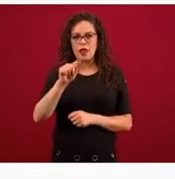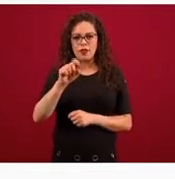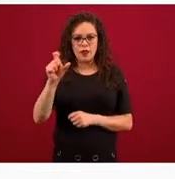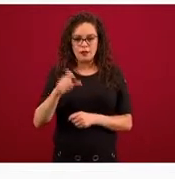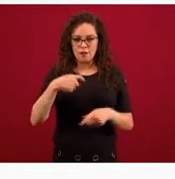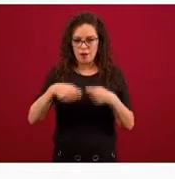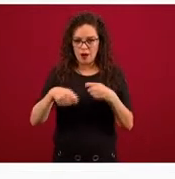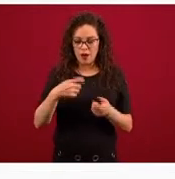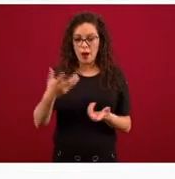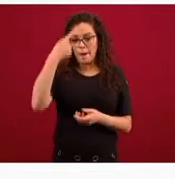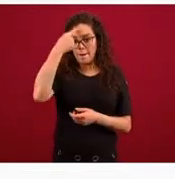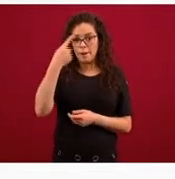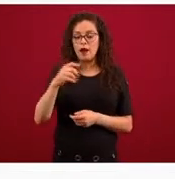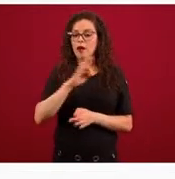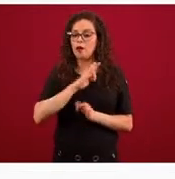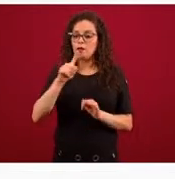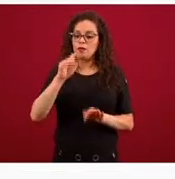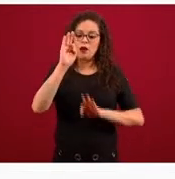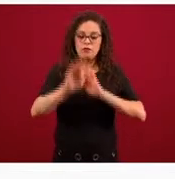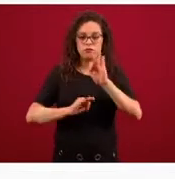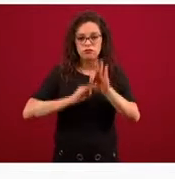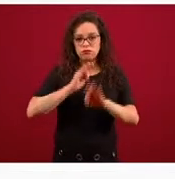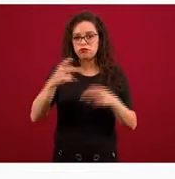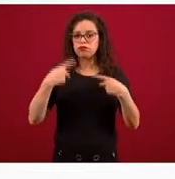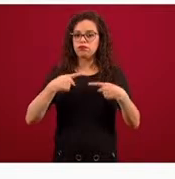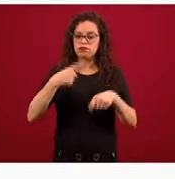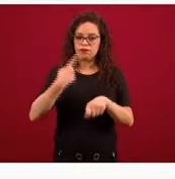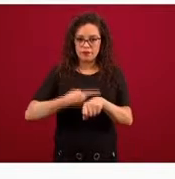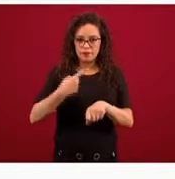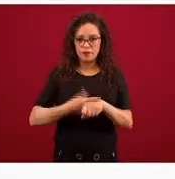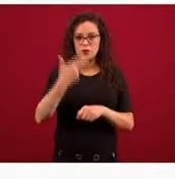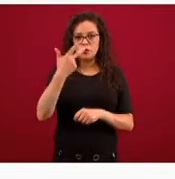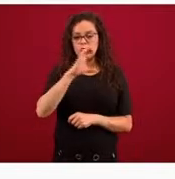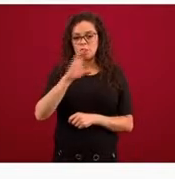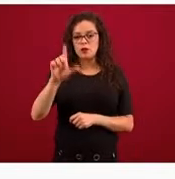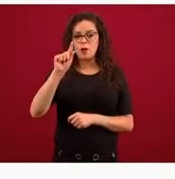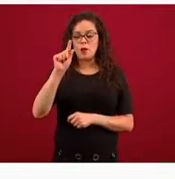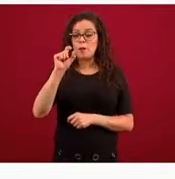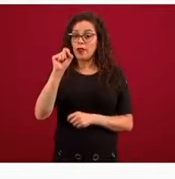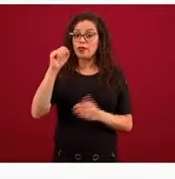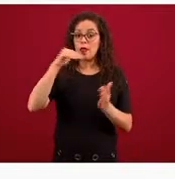going to be using to touch patients, and 820,000